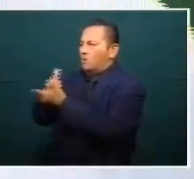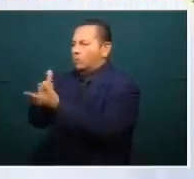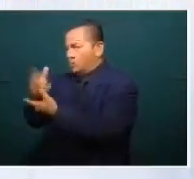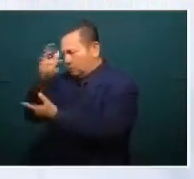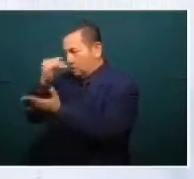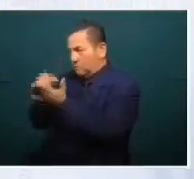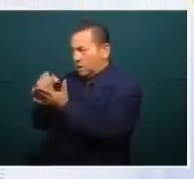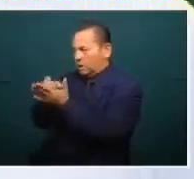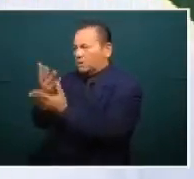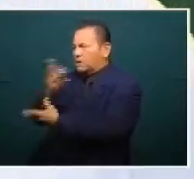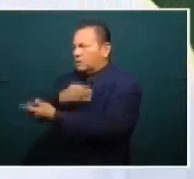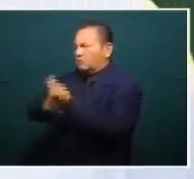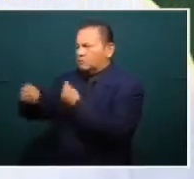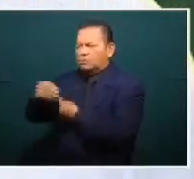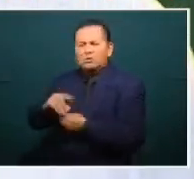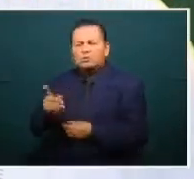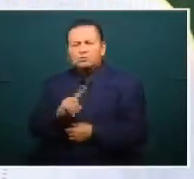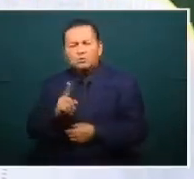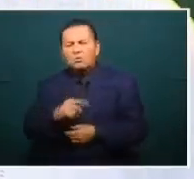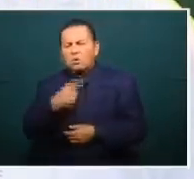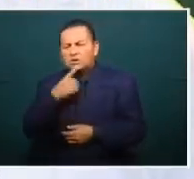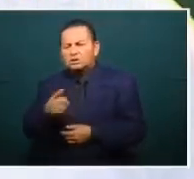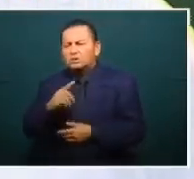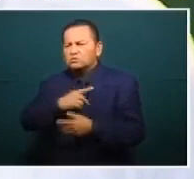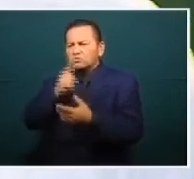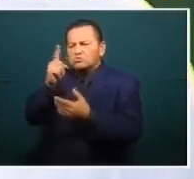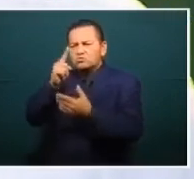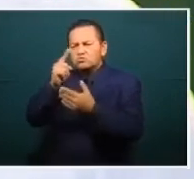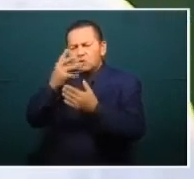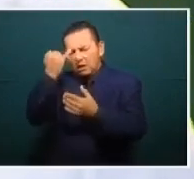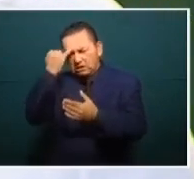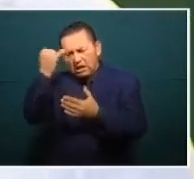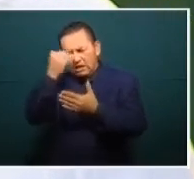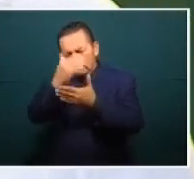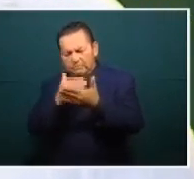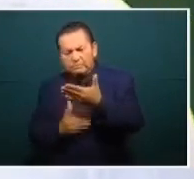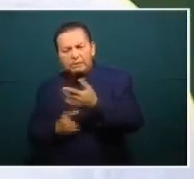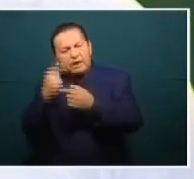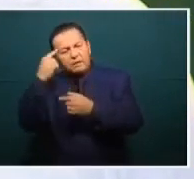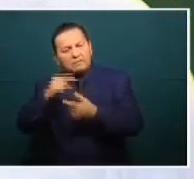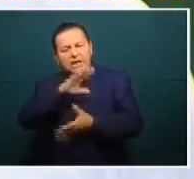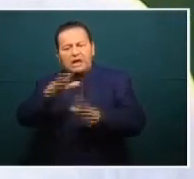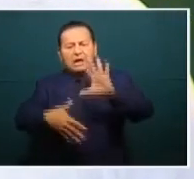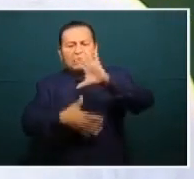Did we give a concrete offering from our government